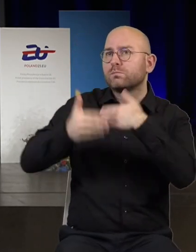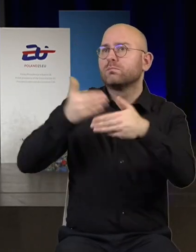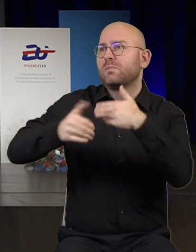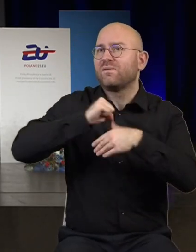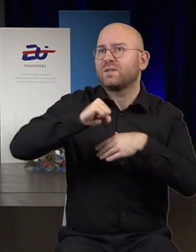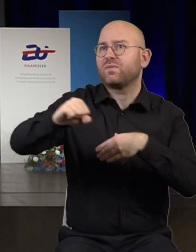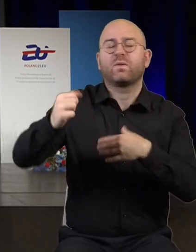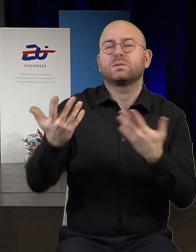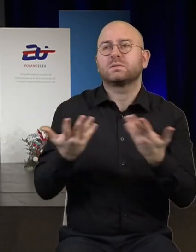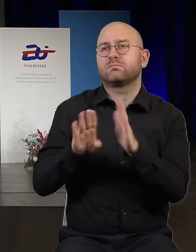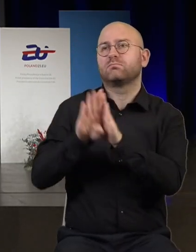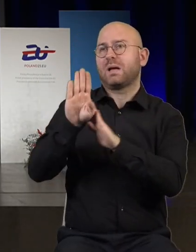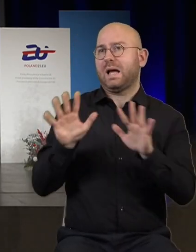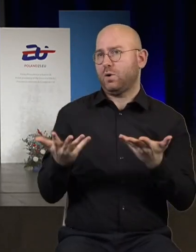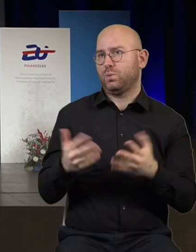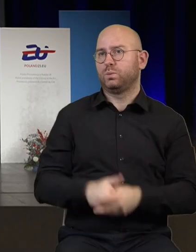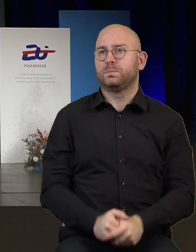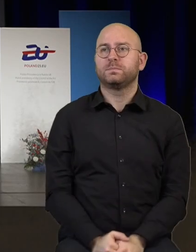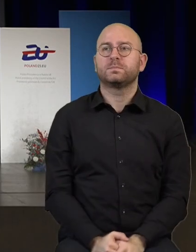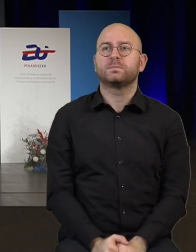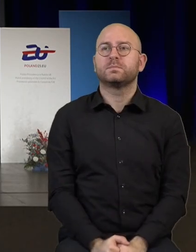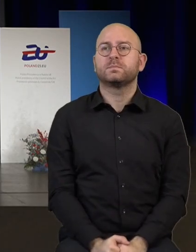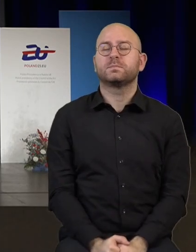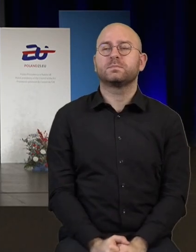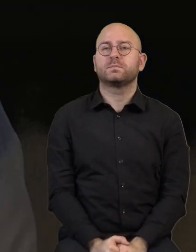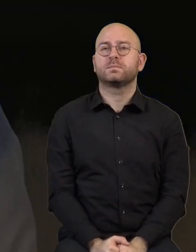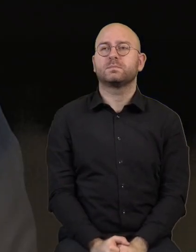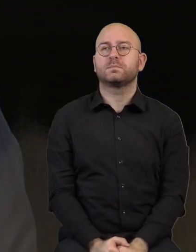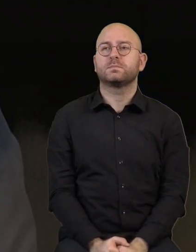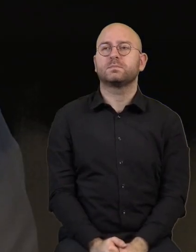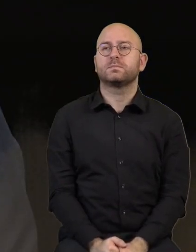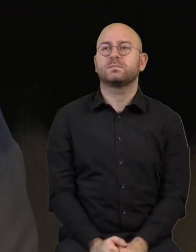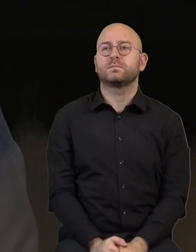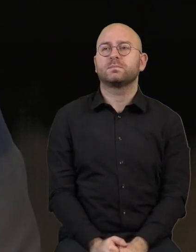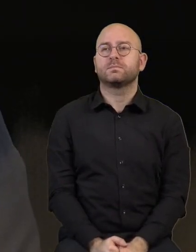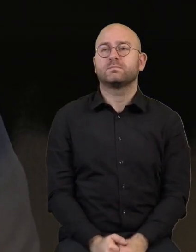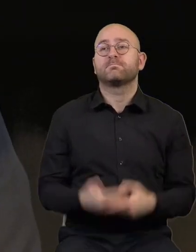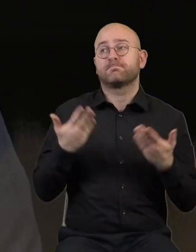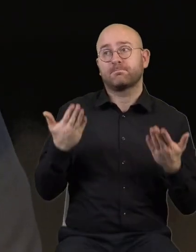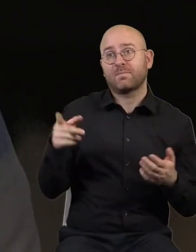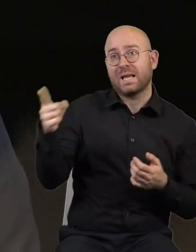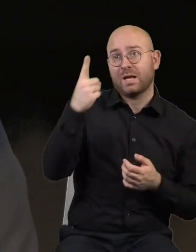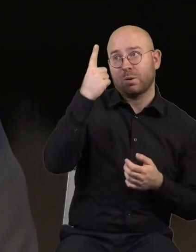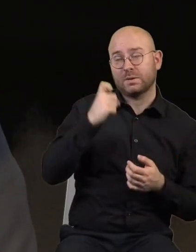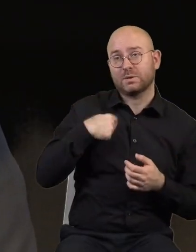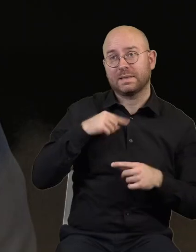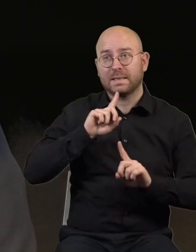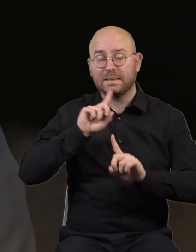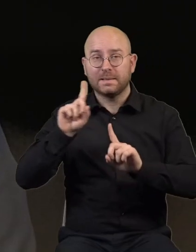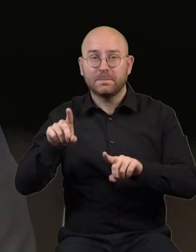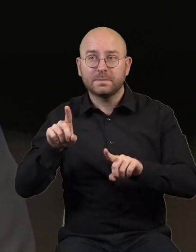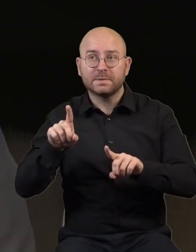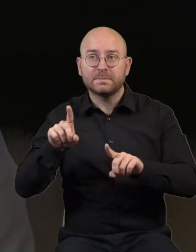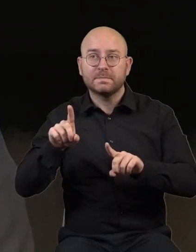The answer to this question lies in its question itself. So the answer